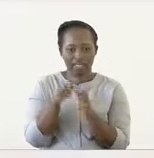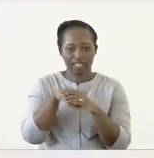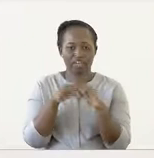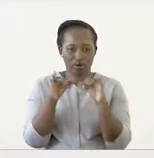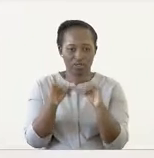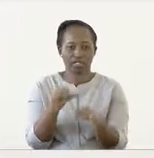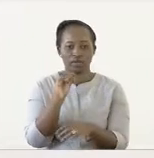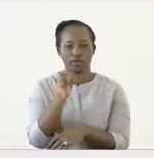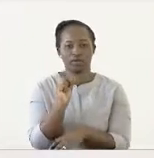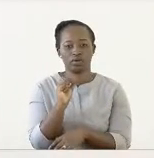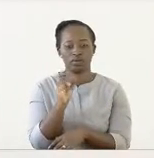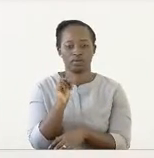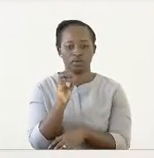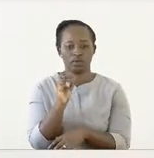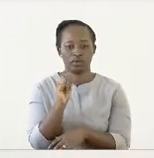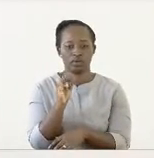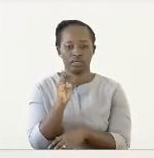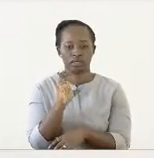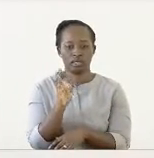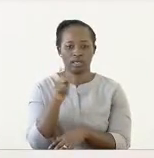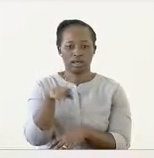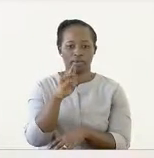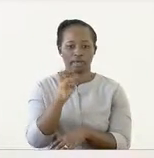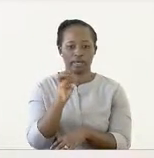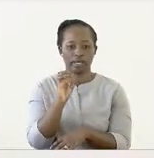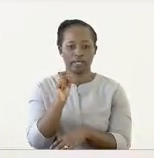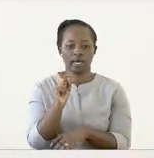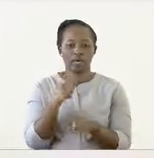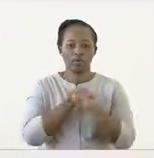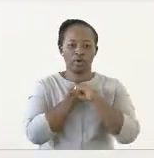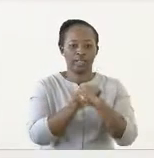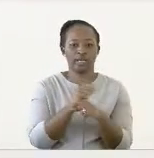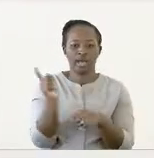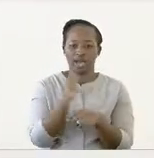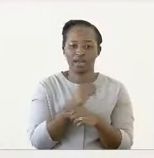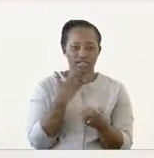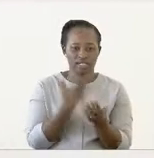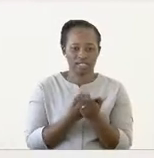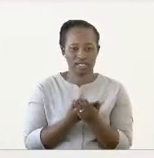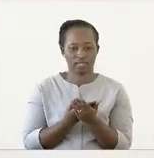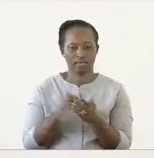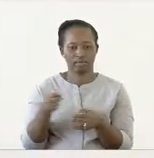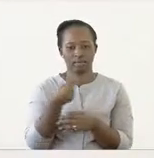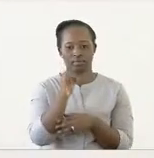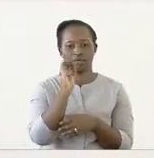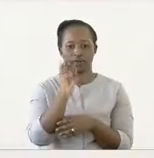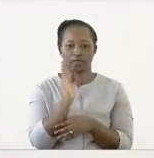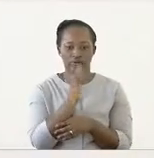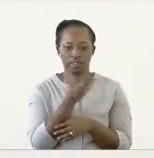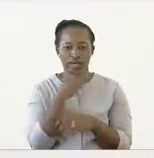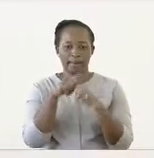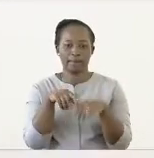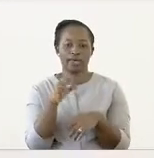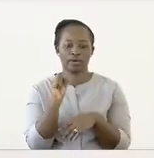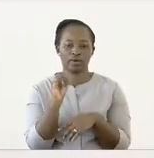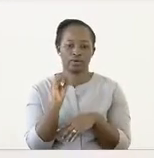at a constant osmotic pressure to avoid an unnecessary movement of water into and out of the cell by osmosis. If, for